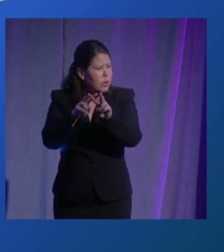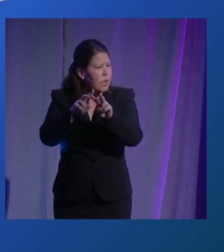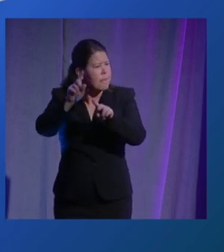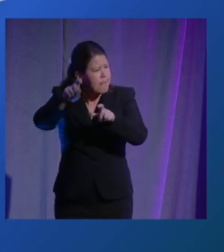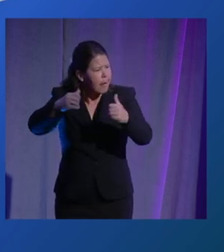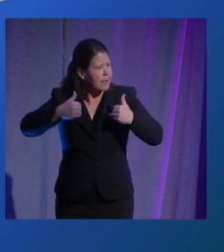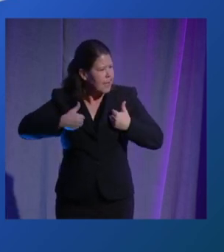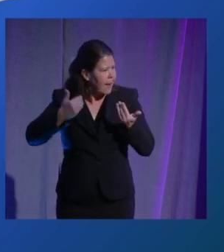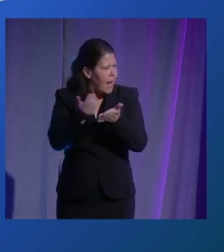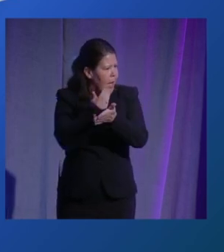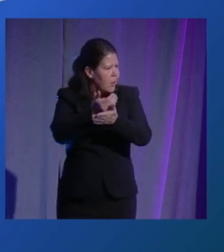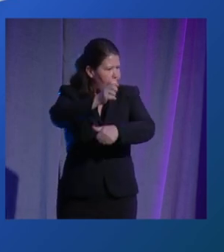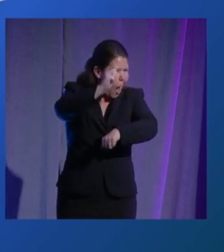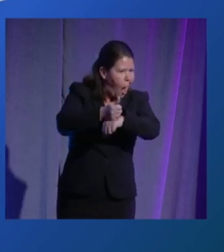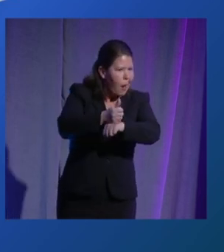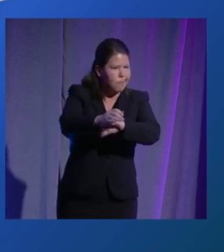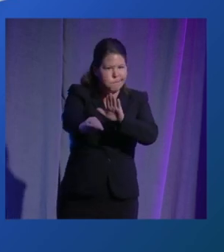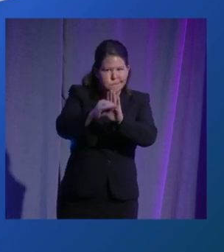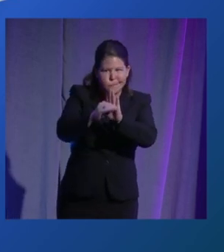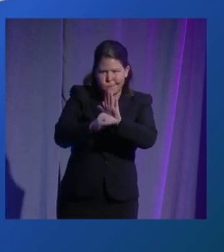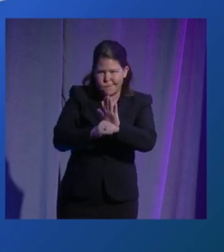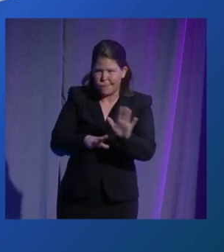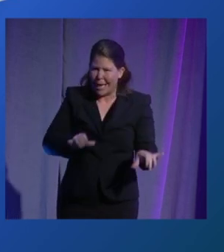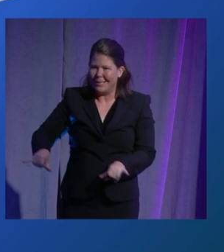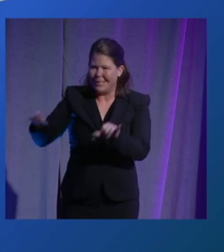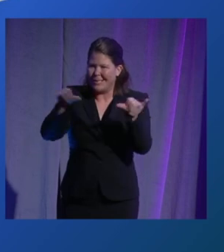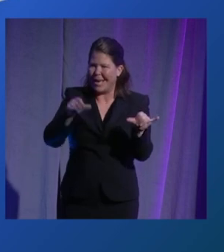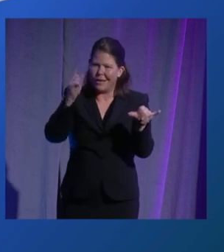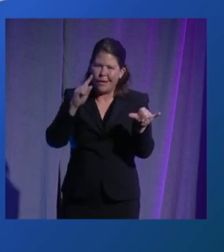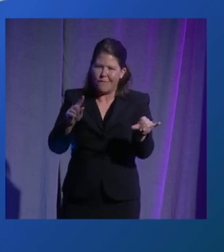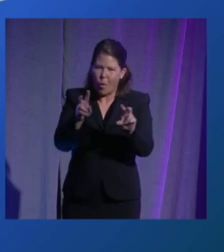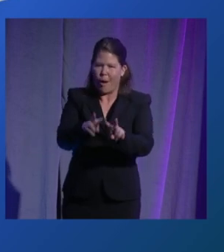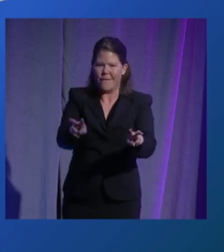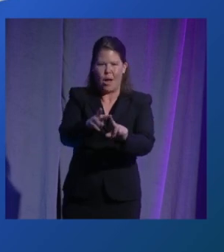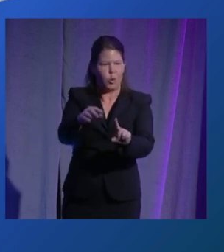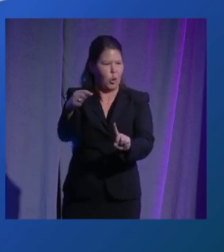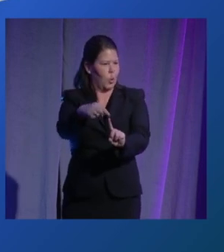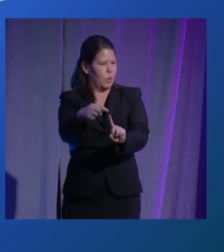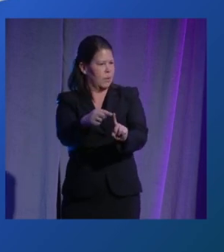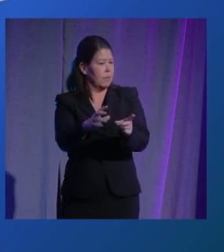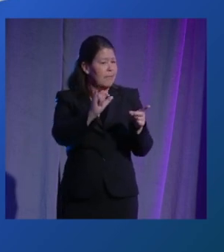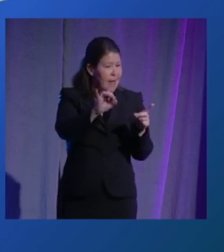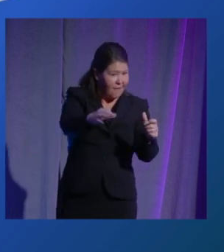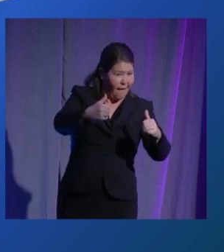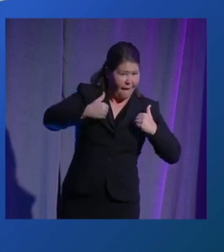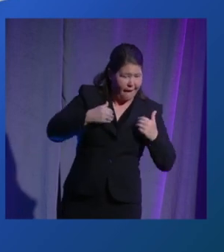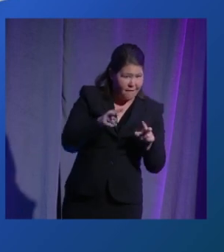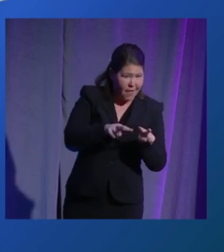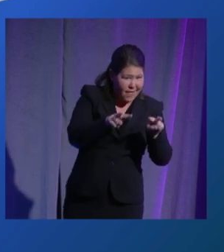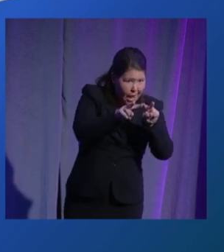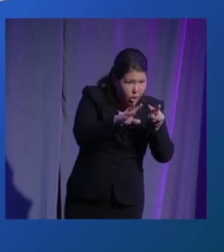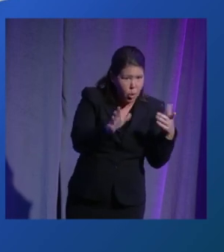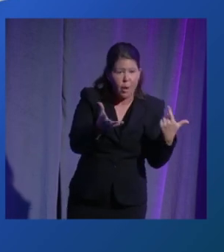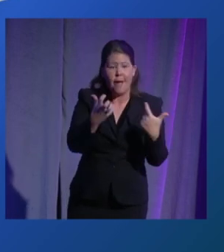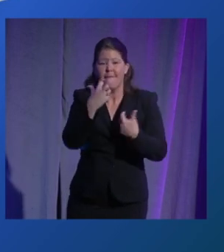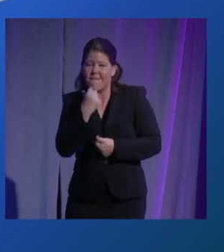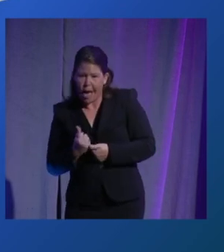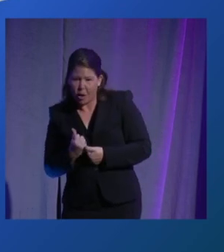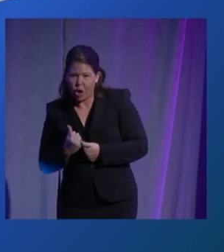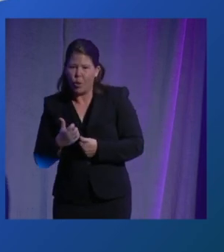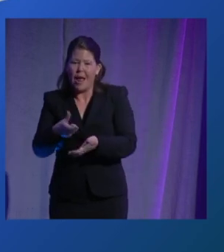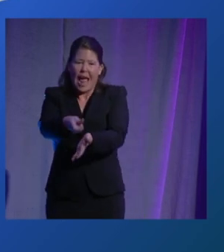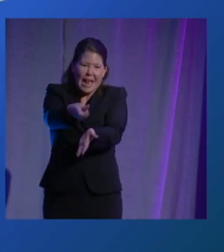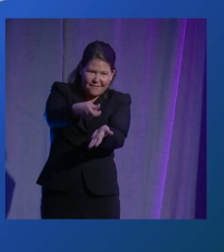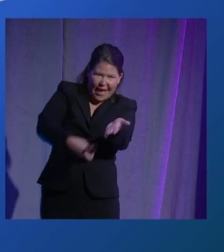for trust so that you can value it and if it has value people pay for it you'll get more of it is My Philosophy speaking of trust and